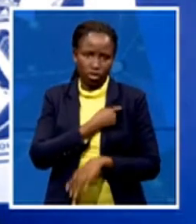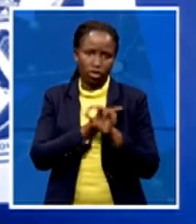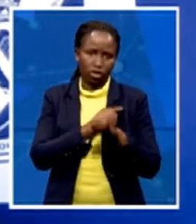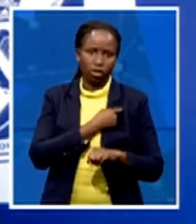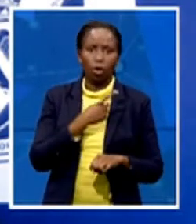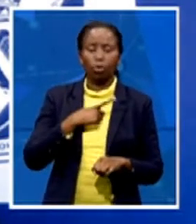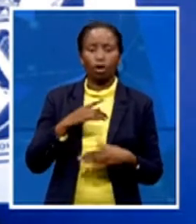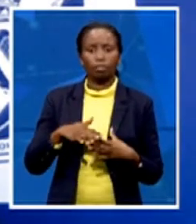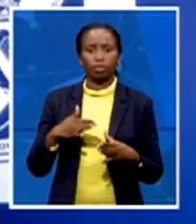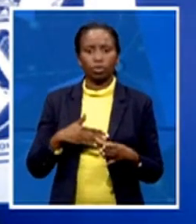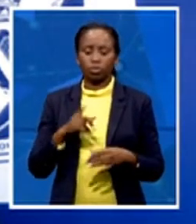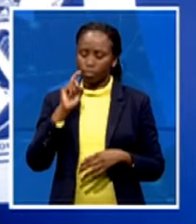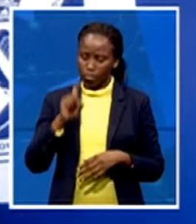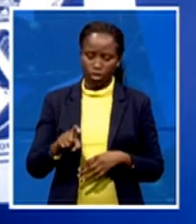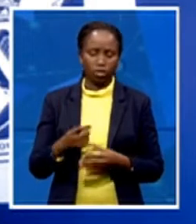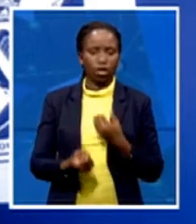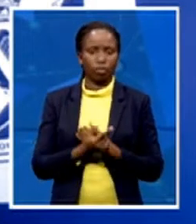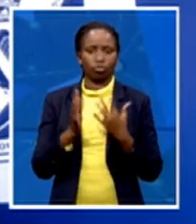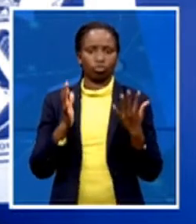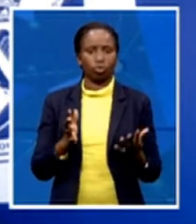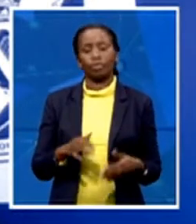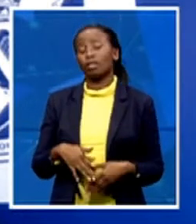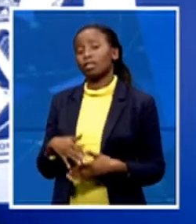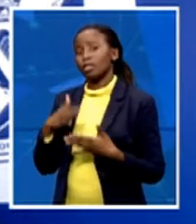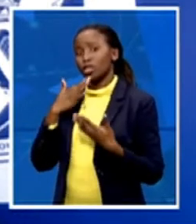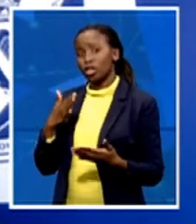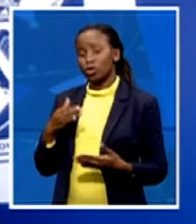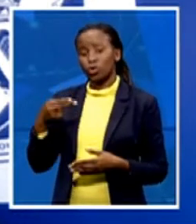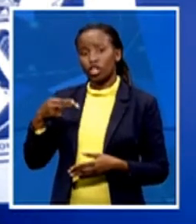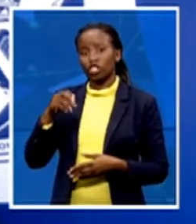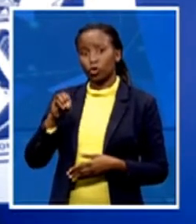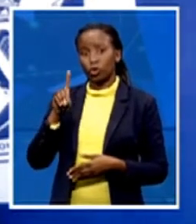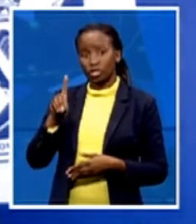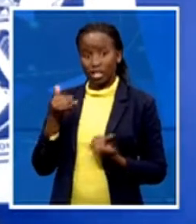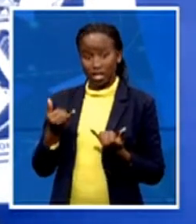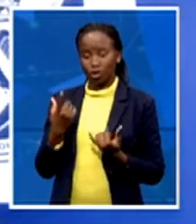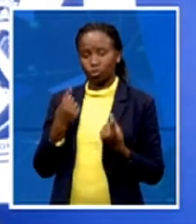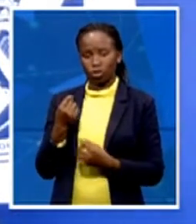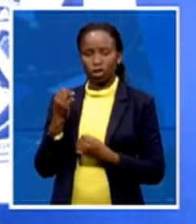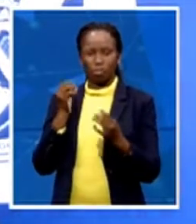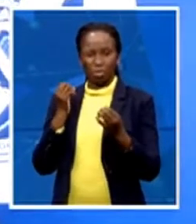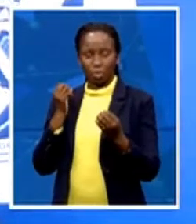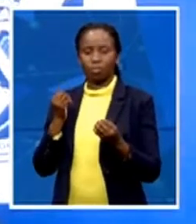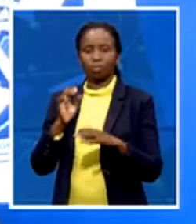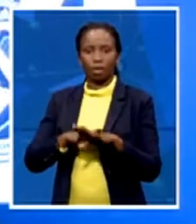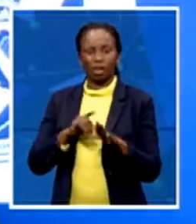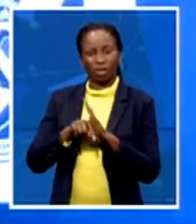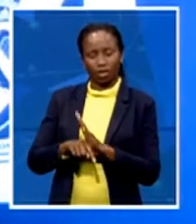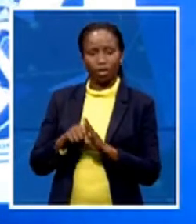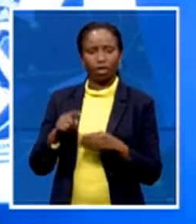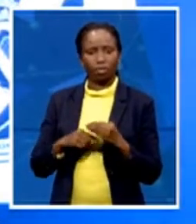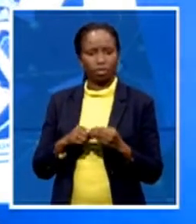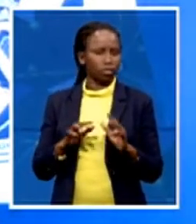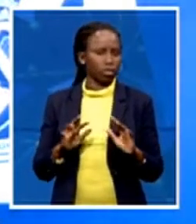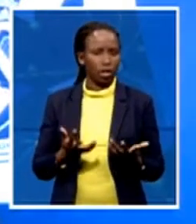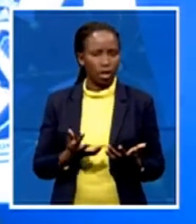you. The HOD will do the presentation that will take us through in regard to where we are in terms of the indicators. And also we need